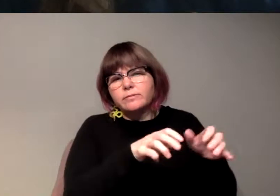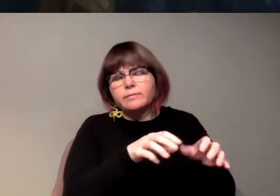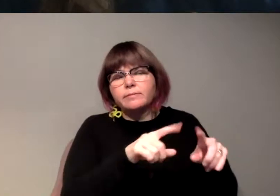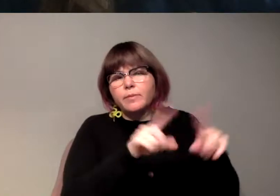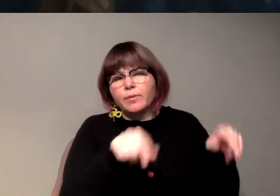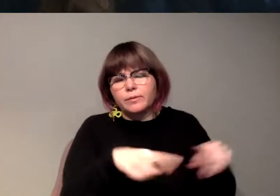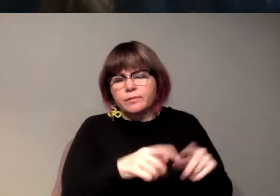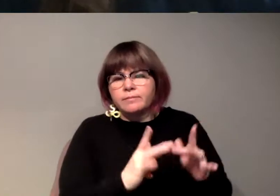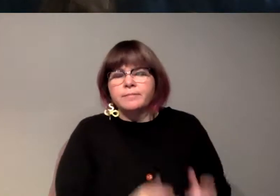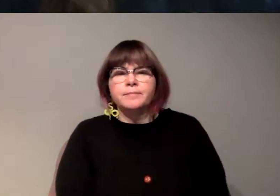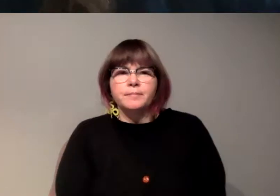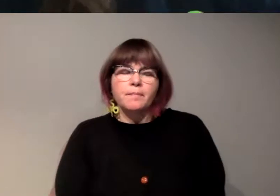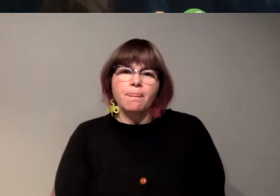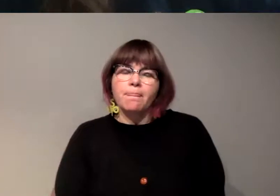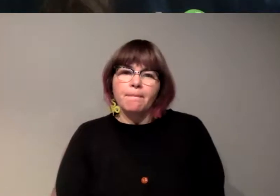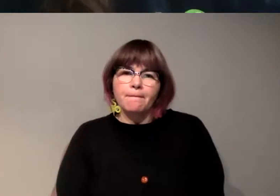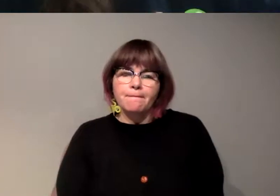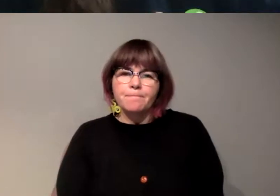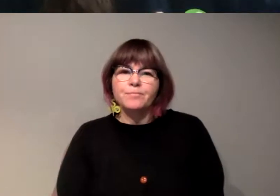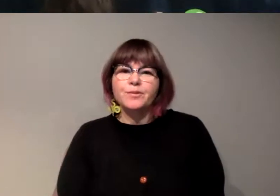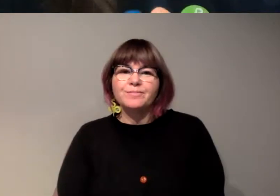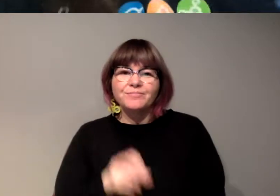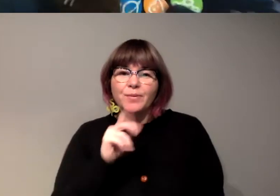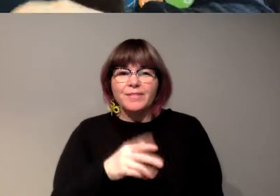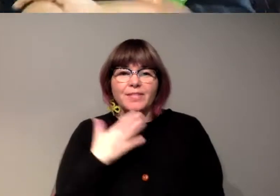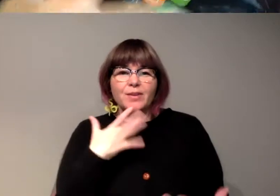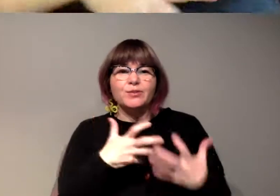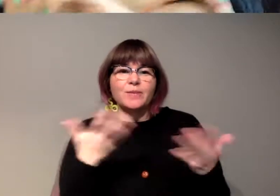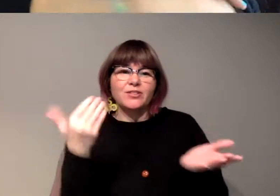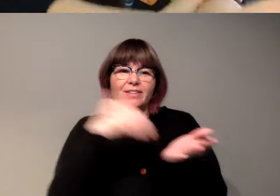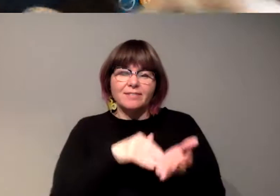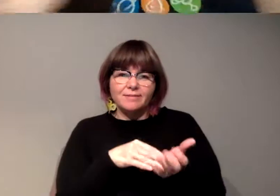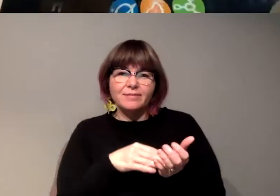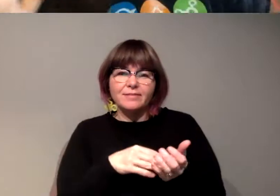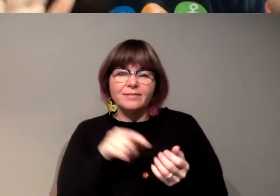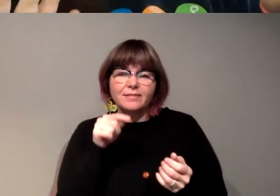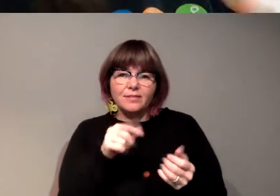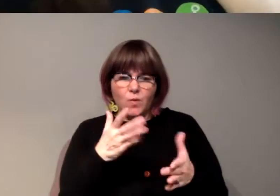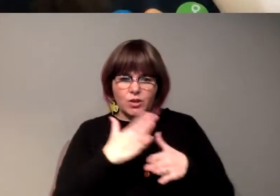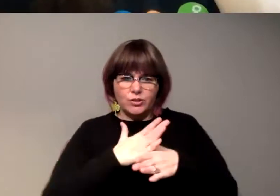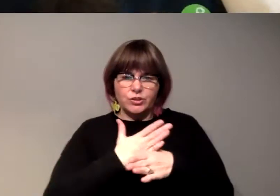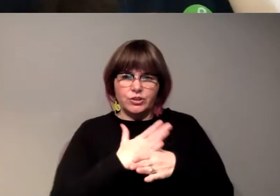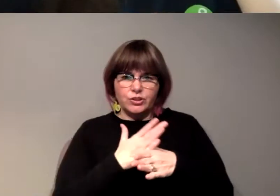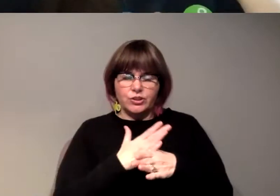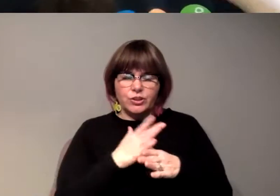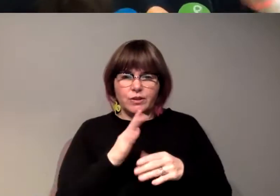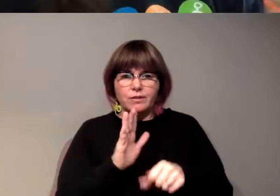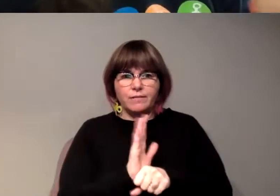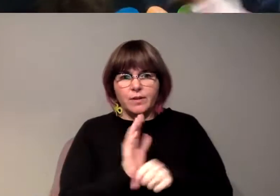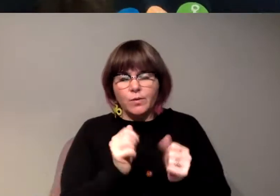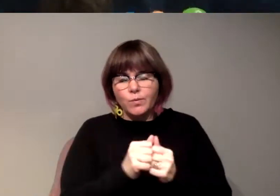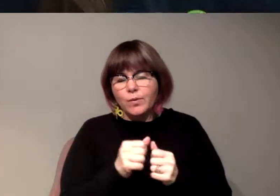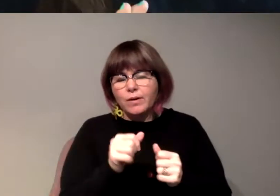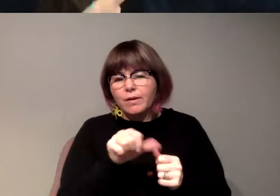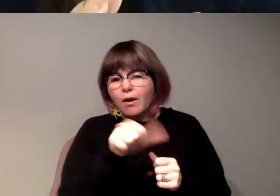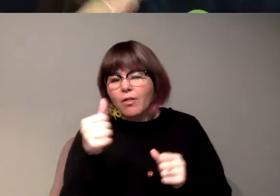discussion boards. Great. Okay. Well, thank you so much again. If you want to share this video with your fellow